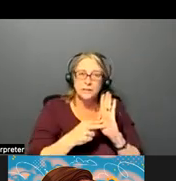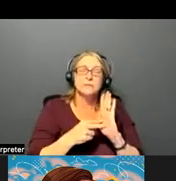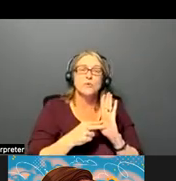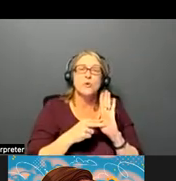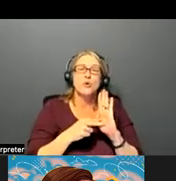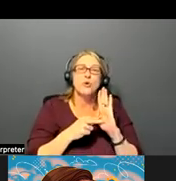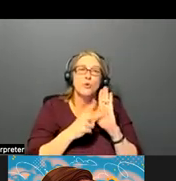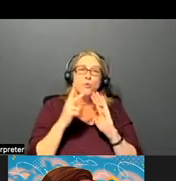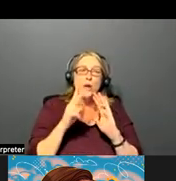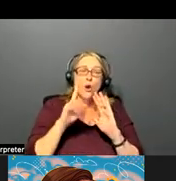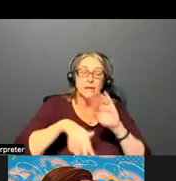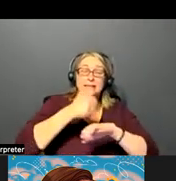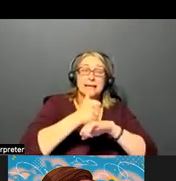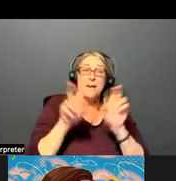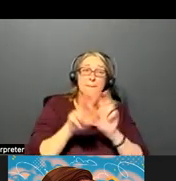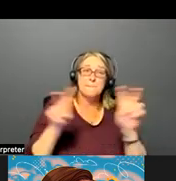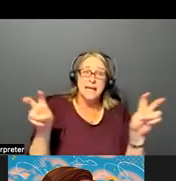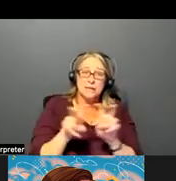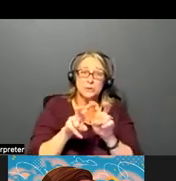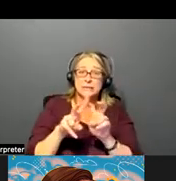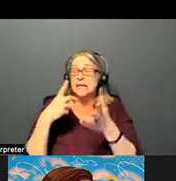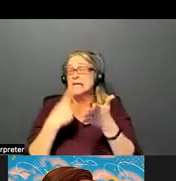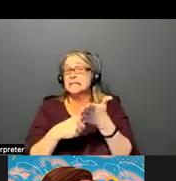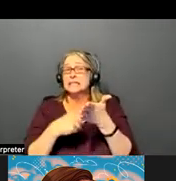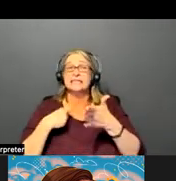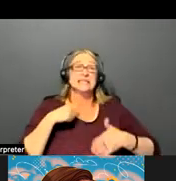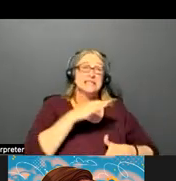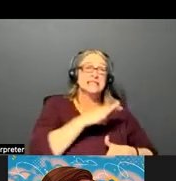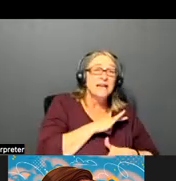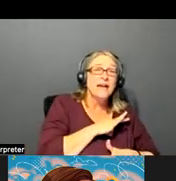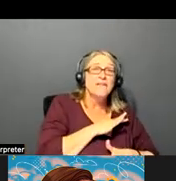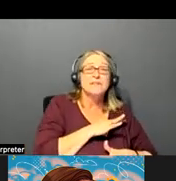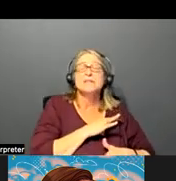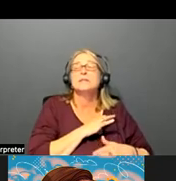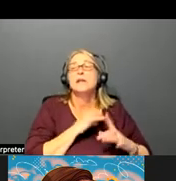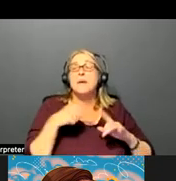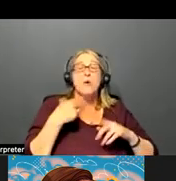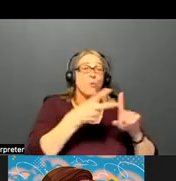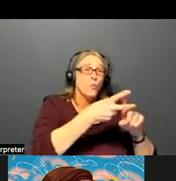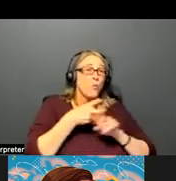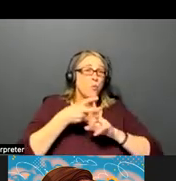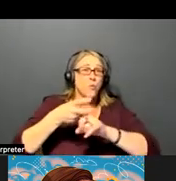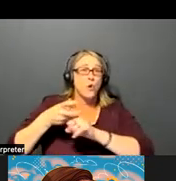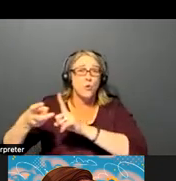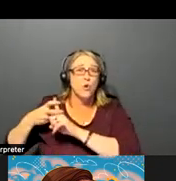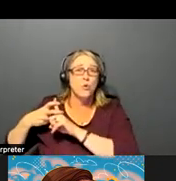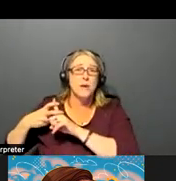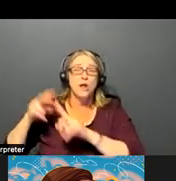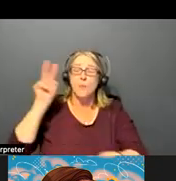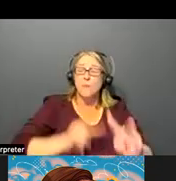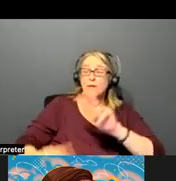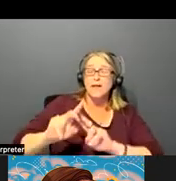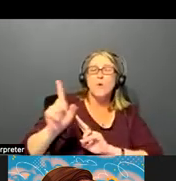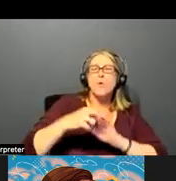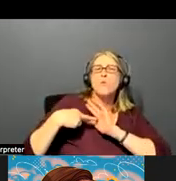our panels, when we are thinking about our staff, when we're thinking about recruitment, looking at where